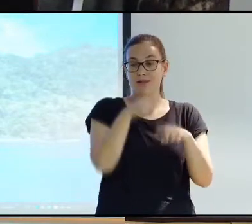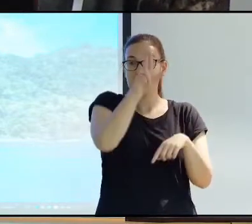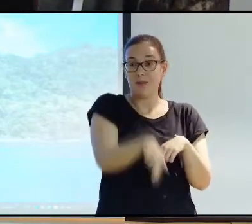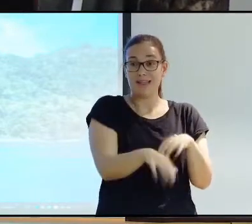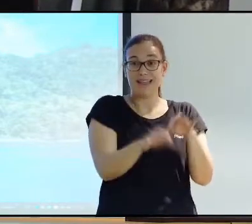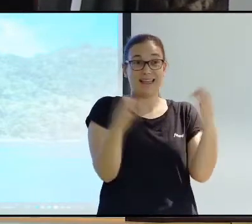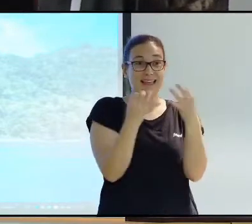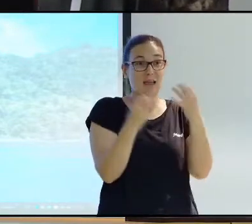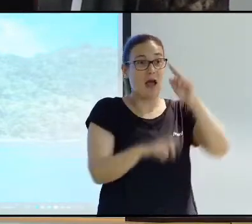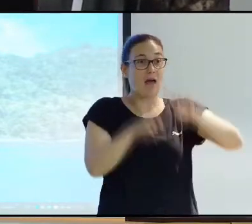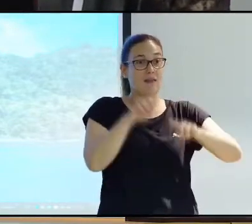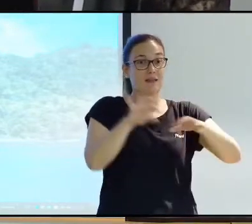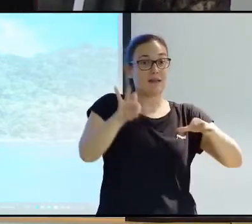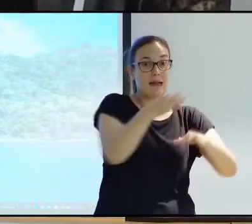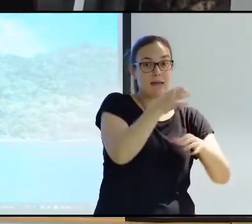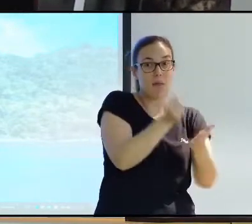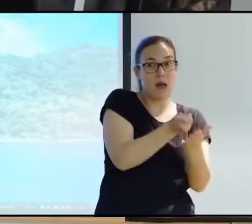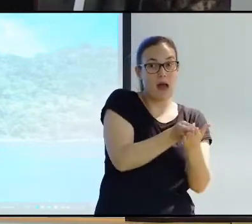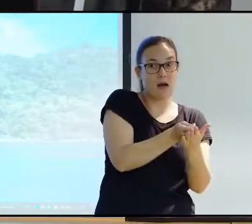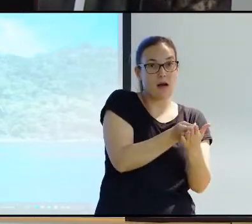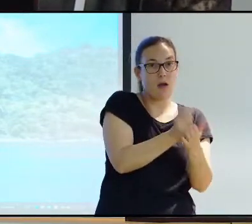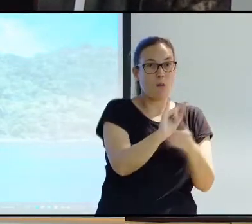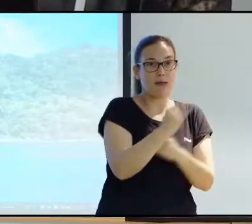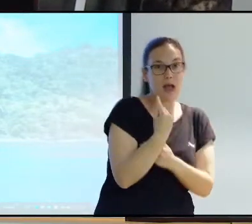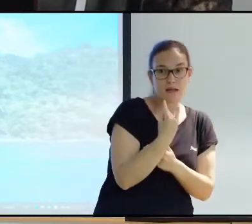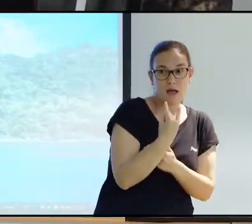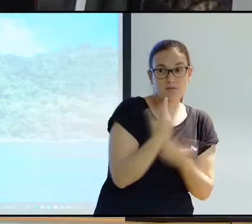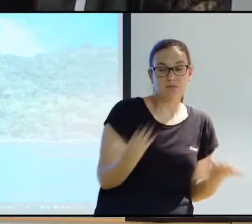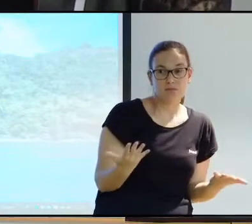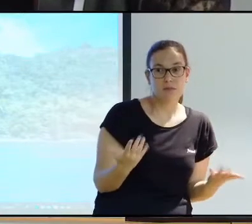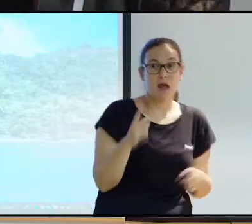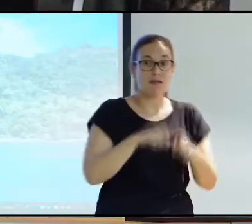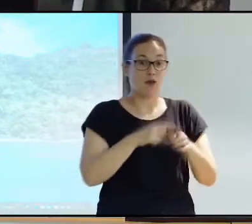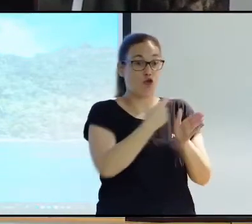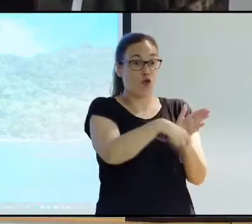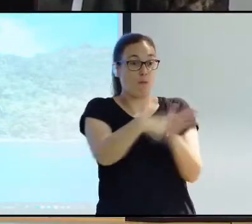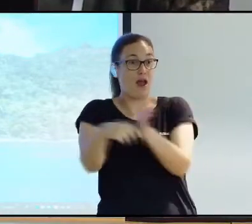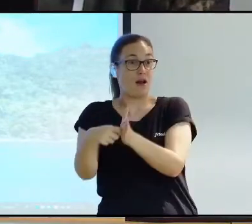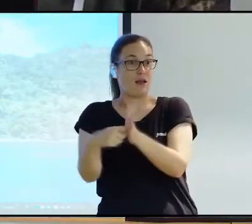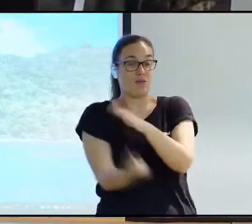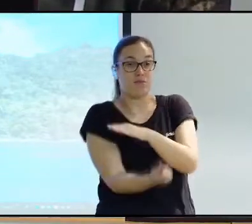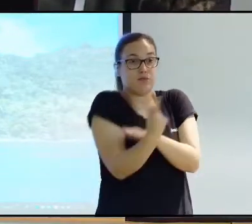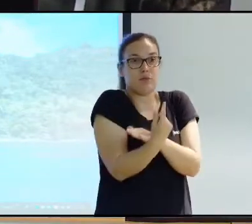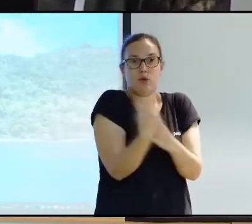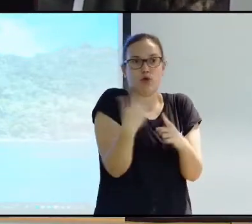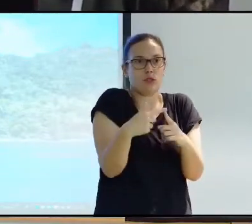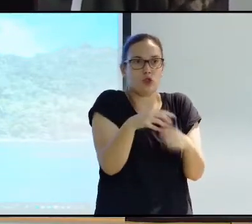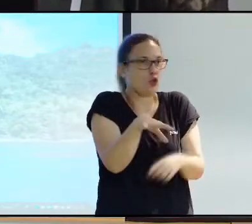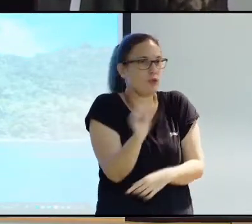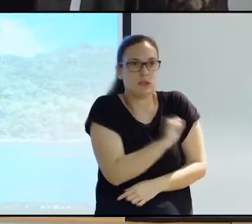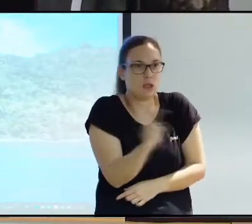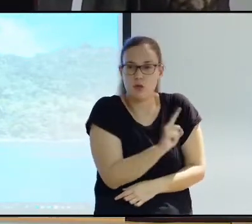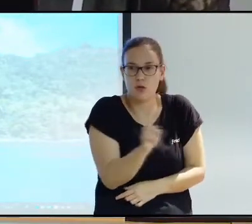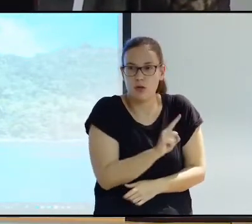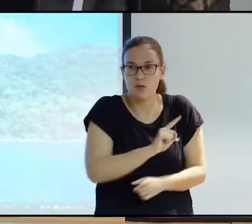I'm not sure to know if I paid correctly, if I'm going to be deceived. I'm afraid that something might happen that I don't understand. I don't know how